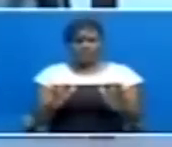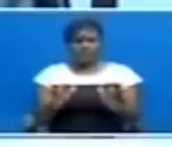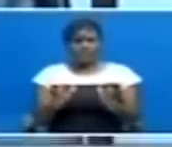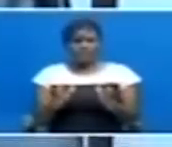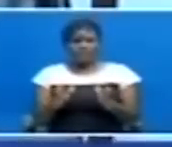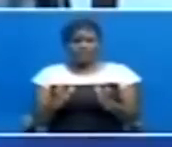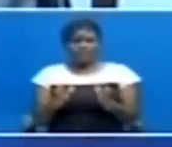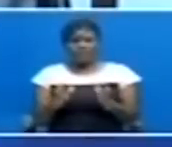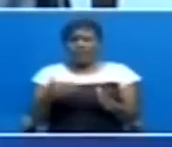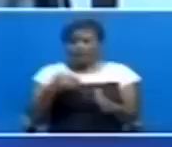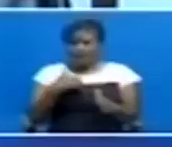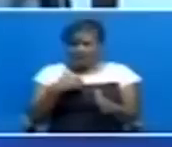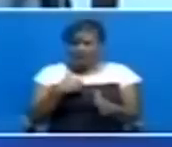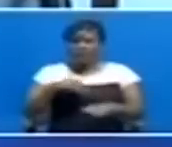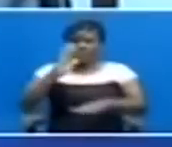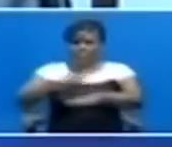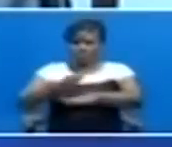blessed time for Kenya